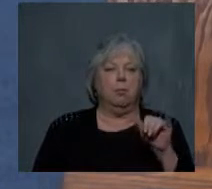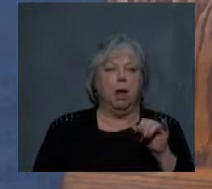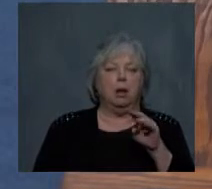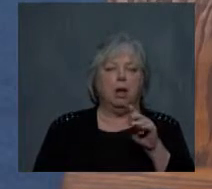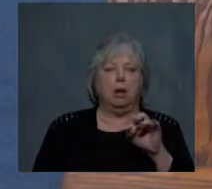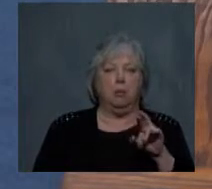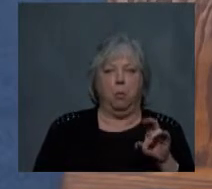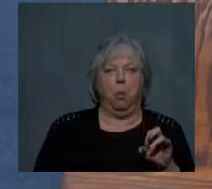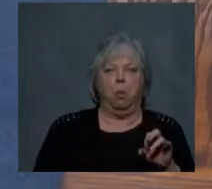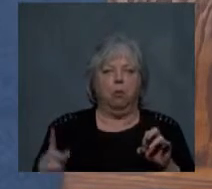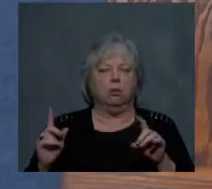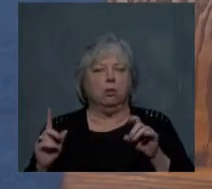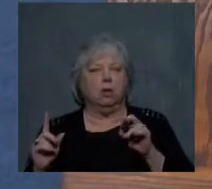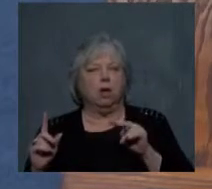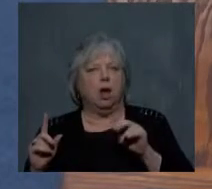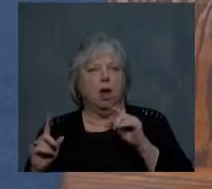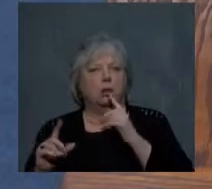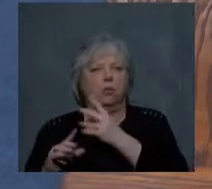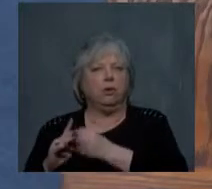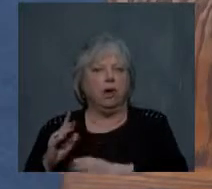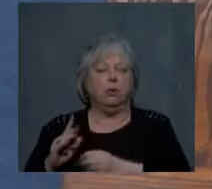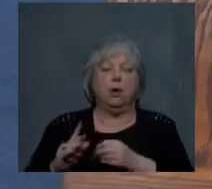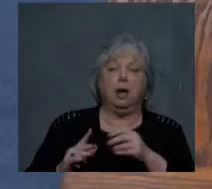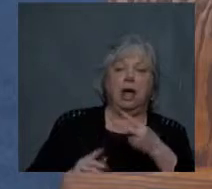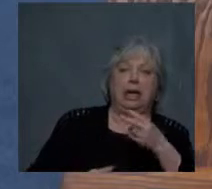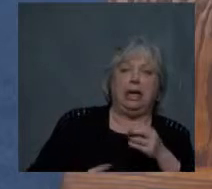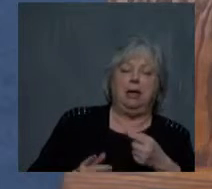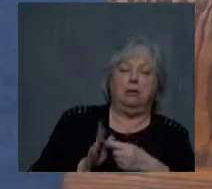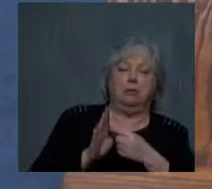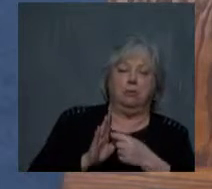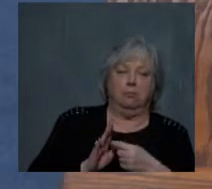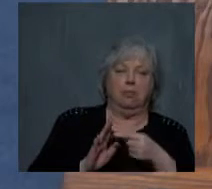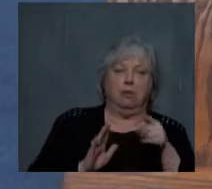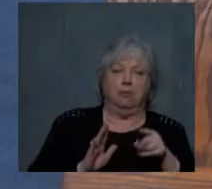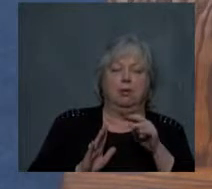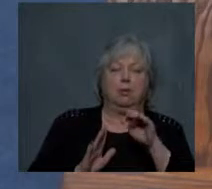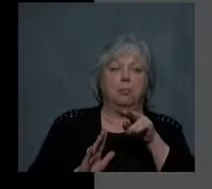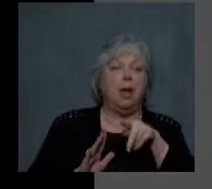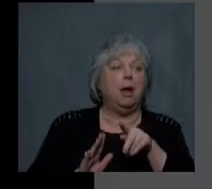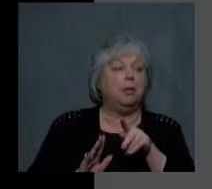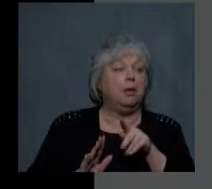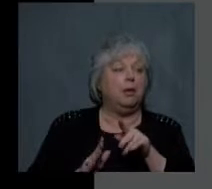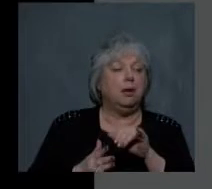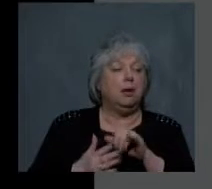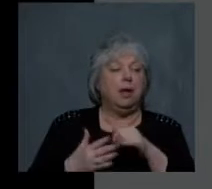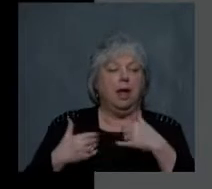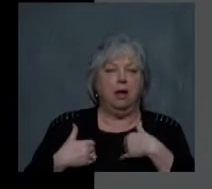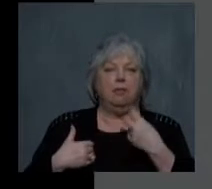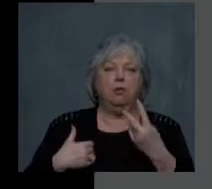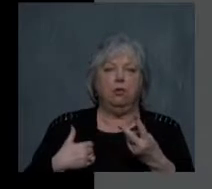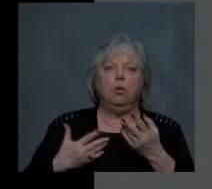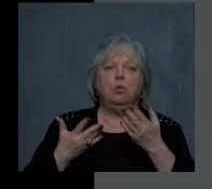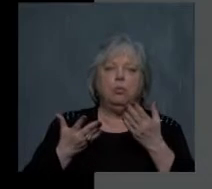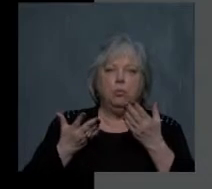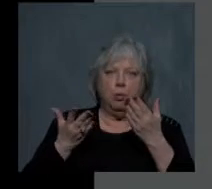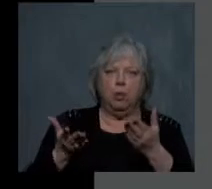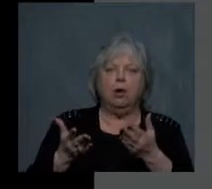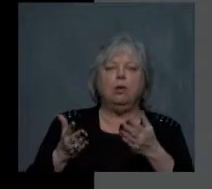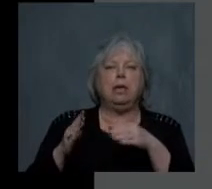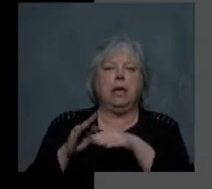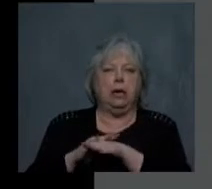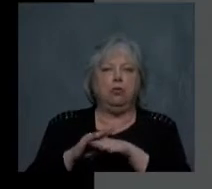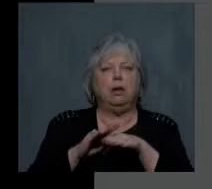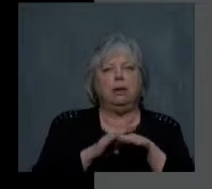absent. And he showed me on this map, which is shown on the map there, that there are two proposed entrances on